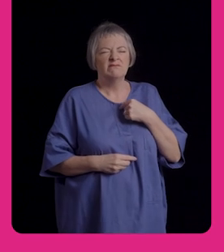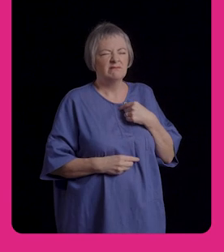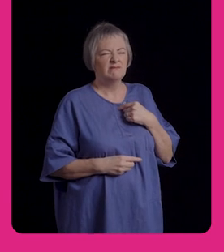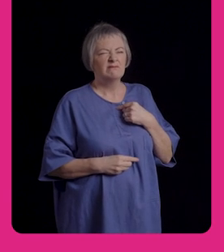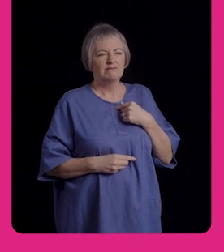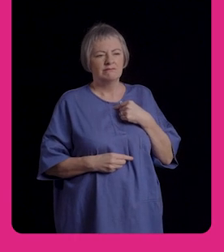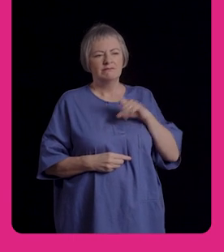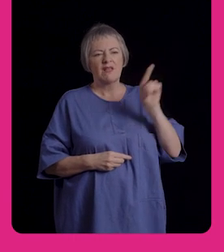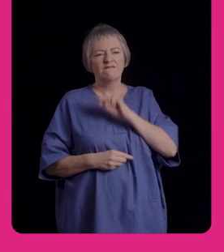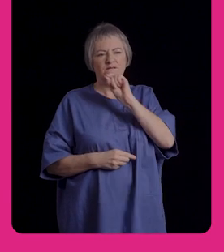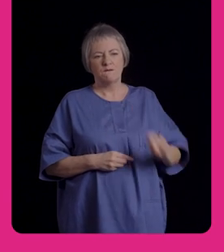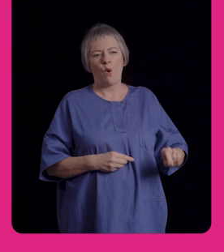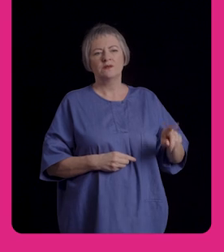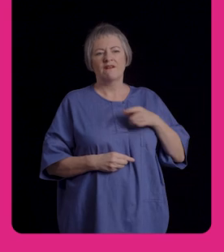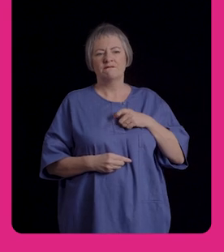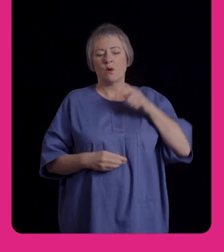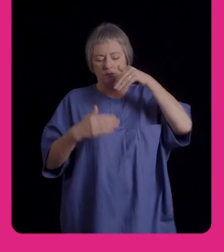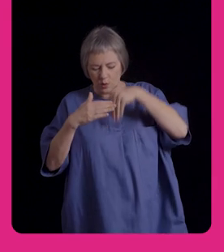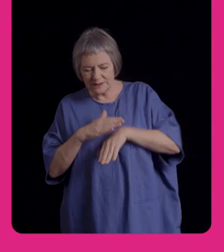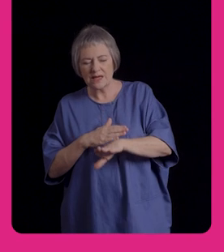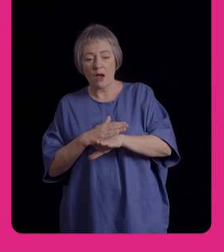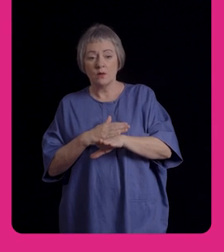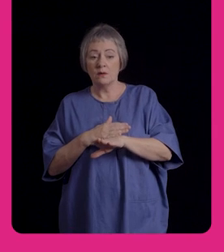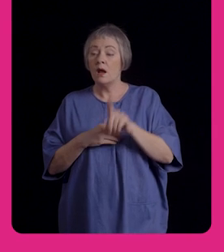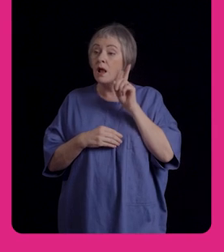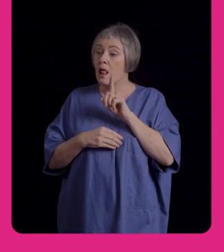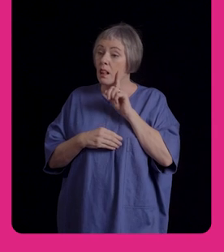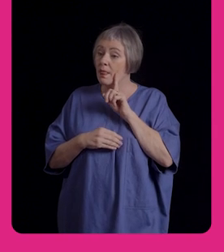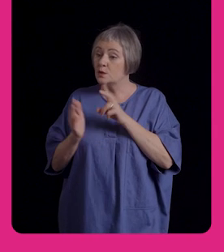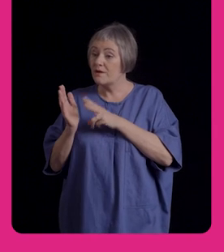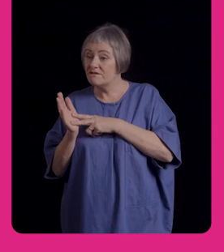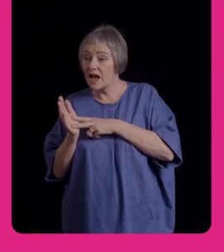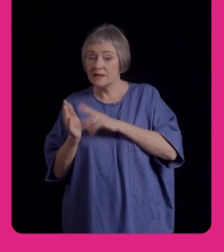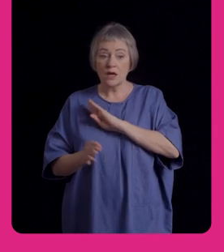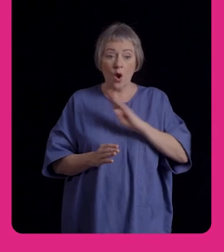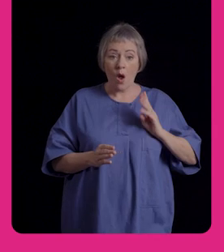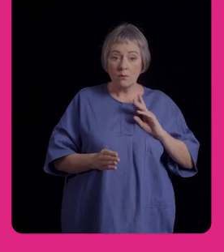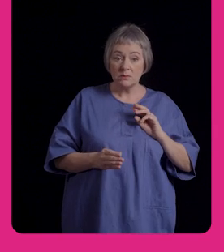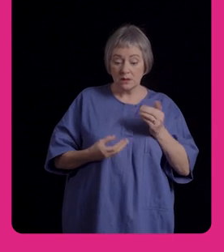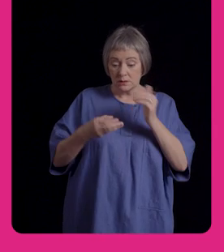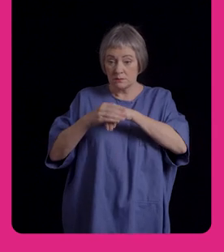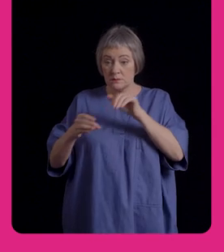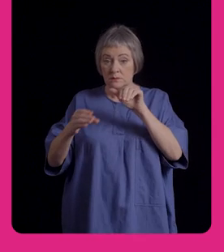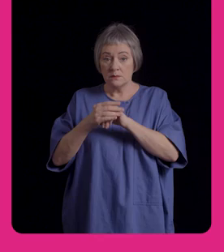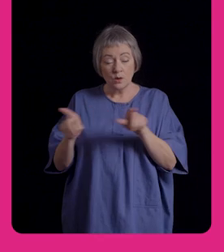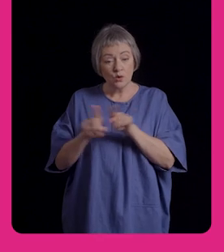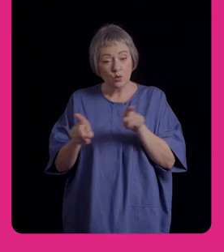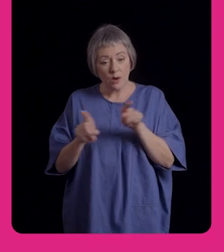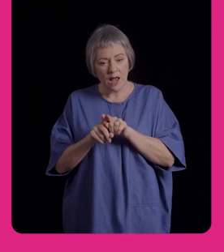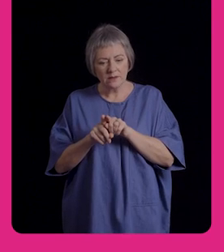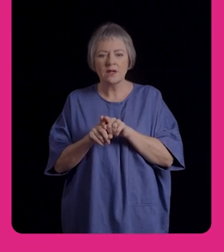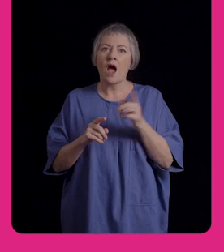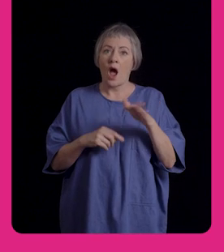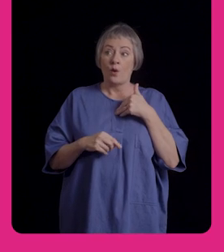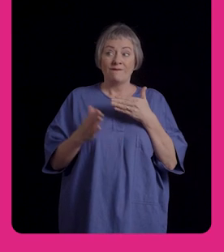to the cargo hold. Is that what Lady Vex and Osborne are coming down as well? Yes. I have